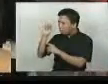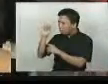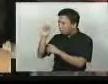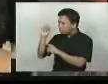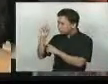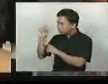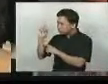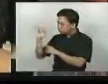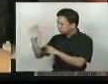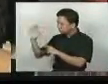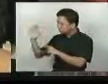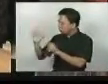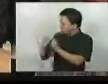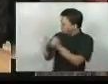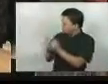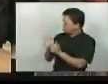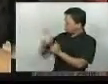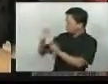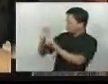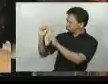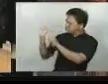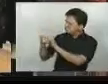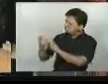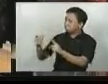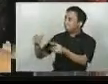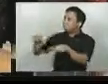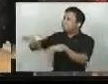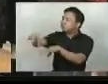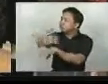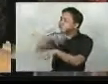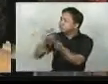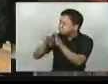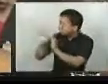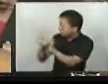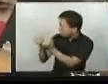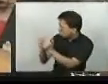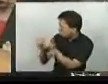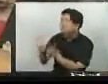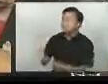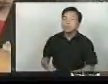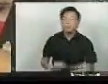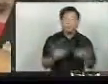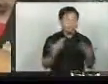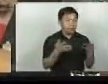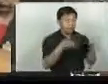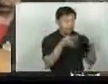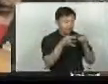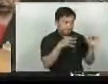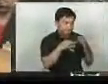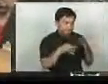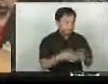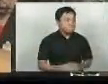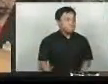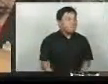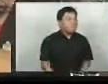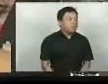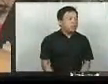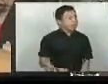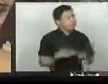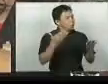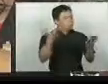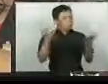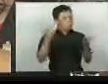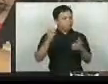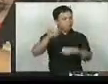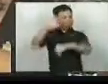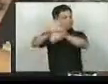entrepreneurship and community development mode? Okay, Green Minded Inc. is a